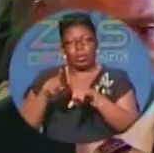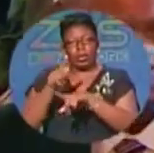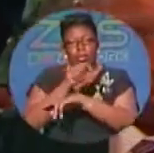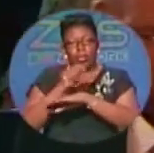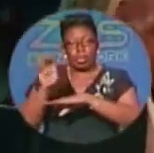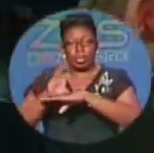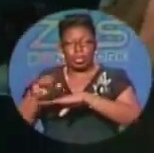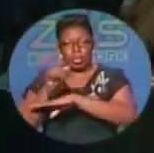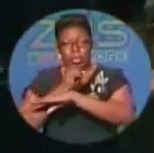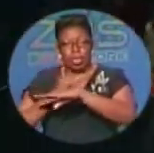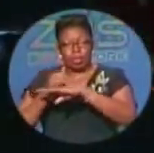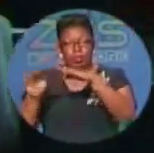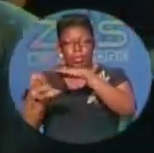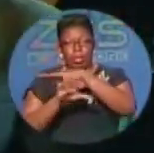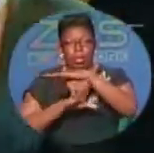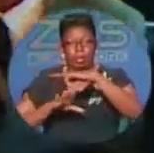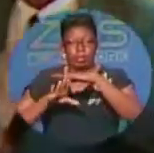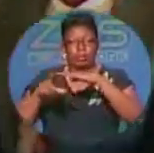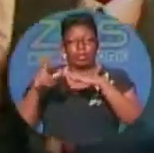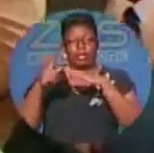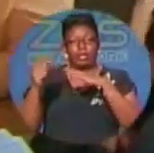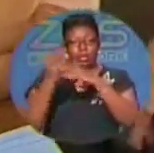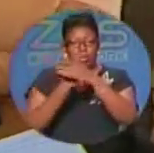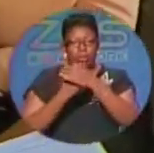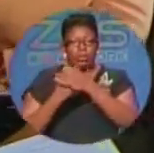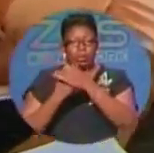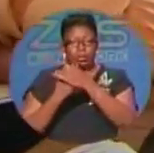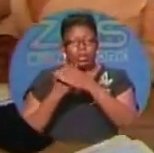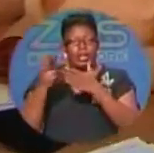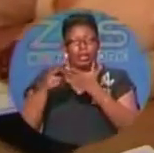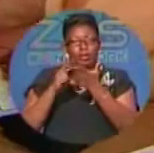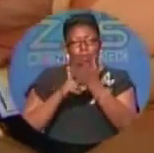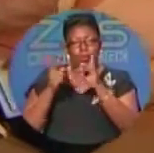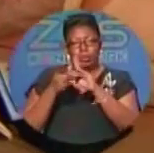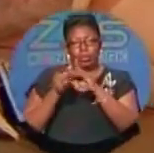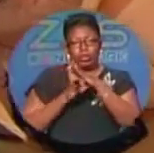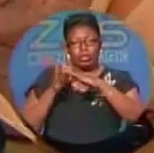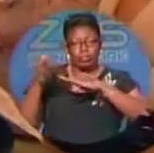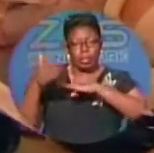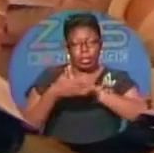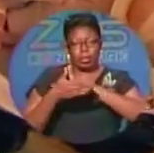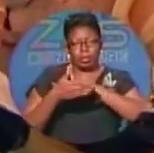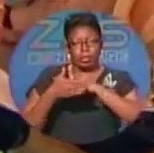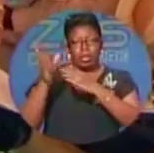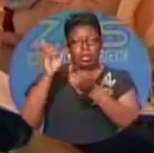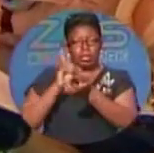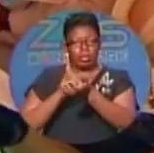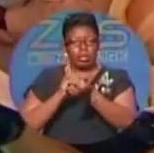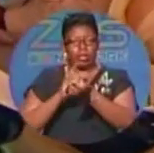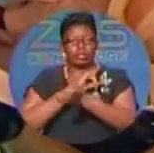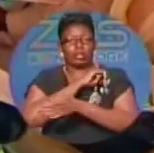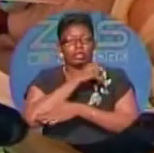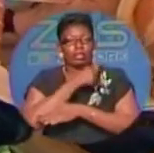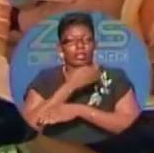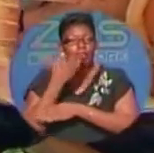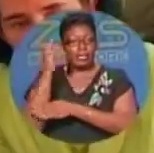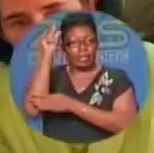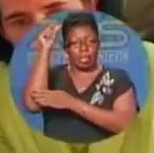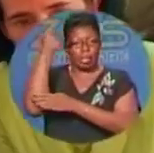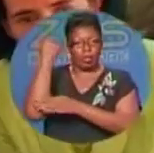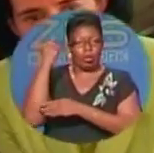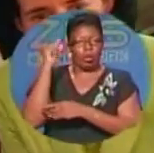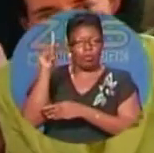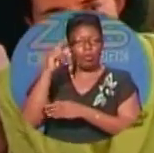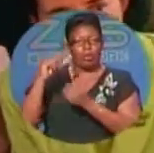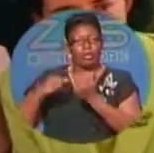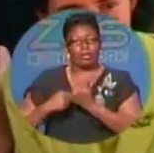union. Prior to this, the Bahamas Conference reported to Jamaica. Union President Dr. Leonard Johnson thanked the government for its support in this